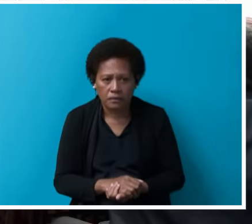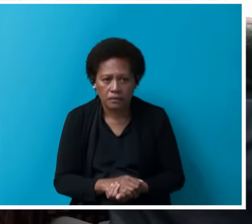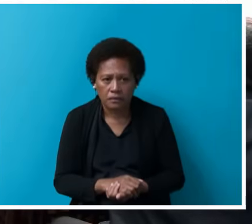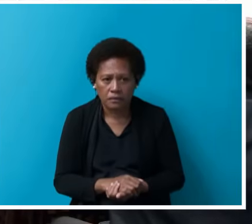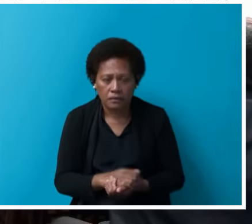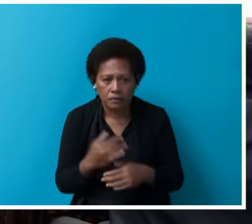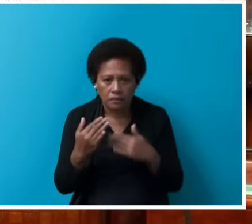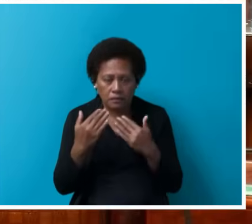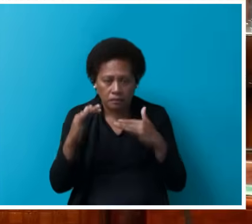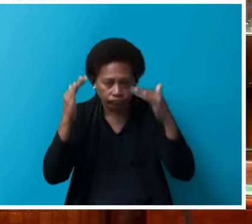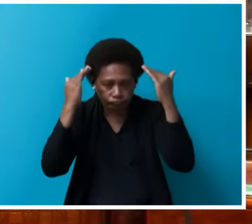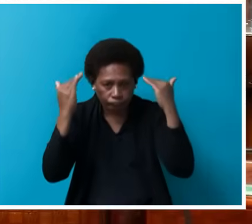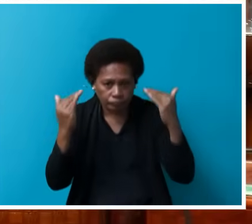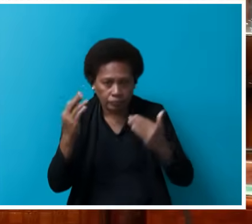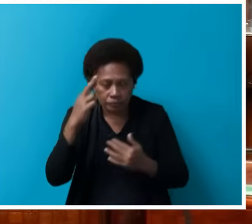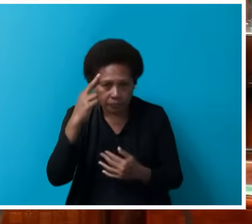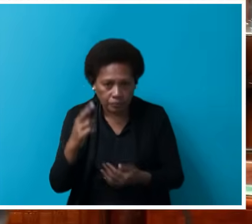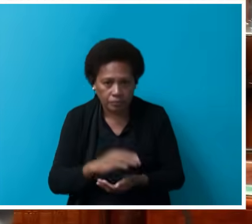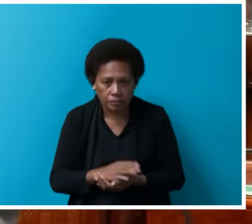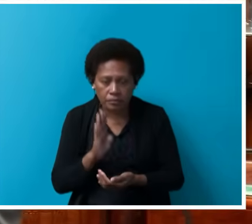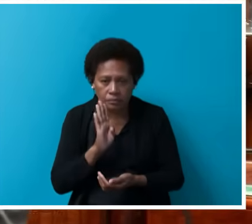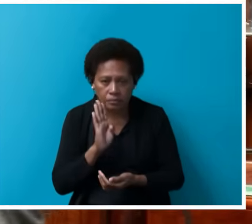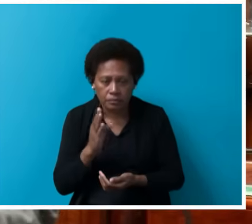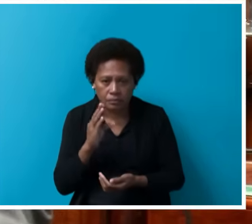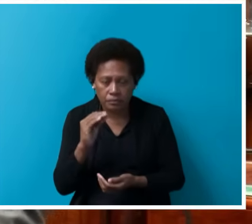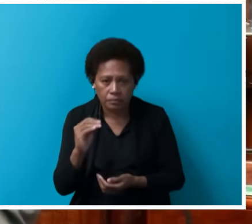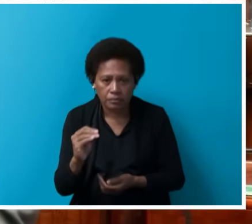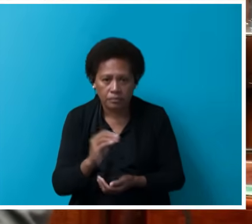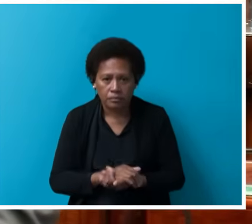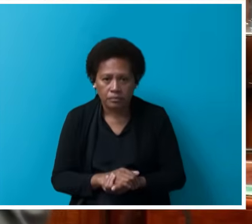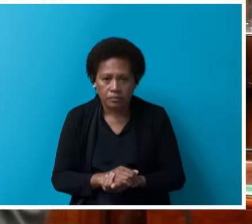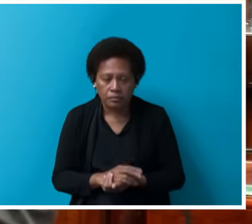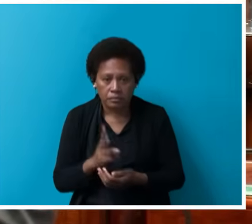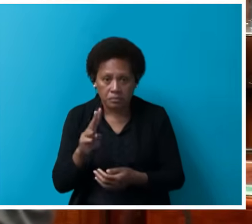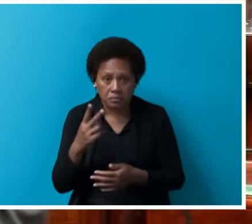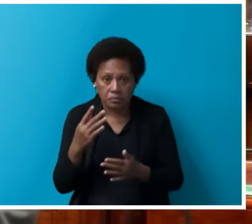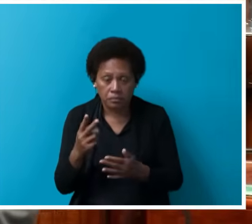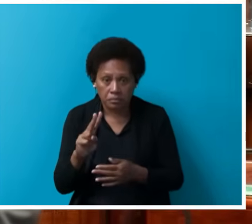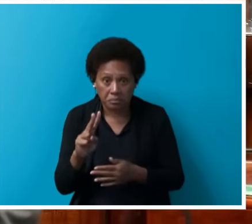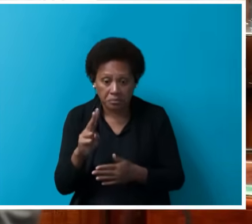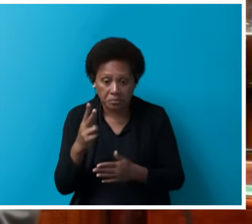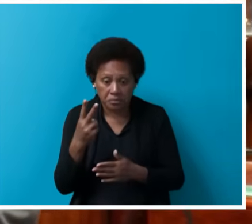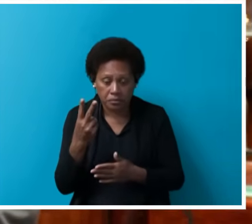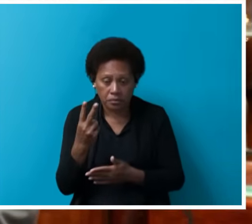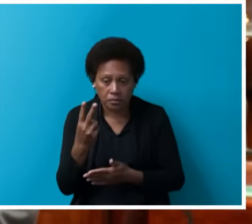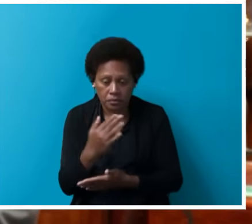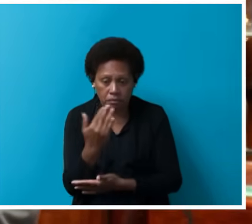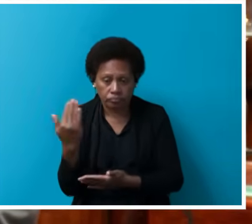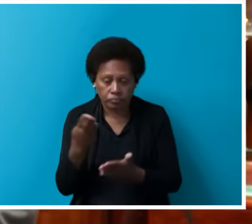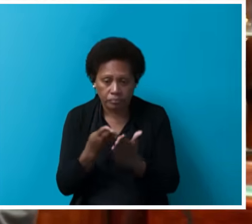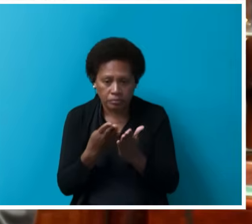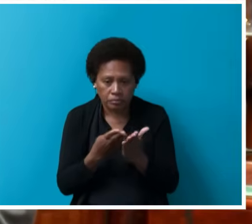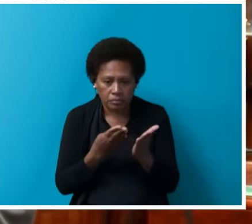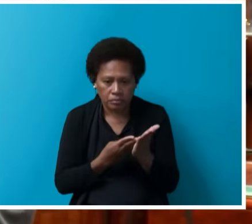Speaker. Honorable Speaker, before my speech, it was on the second day of the budget, I referred to an article by